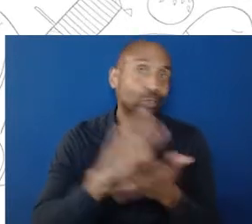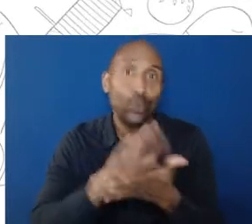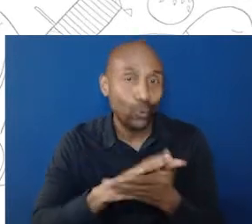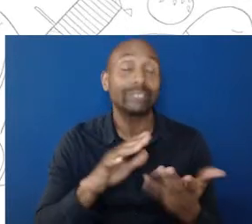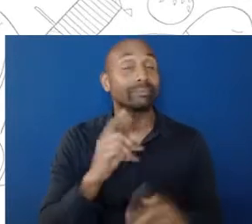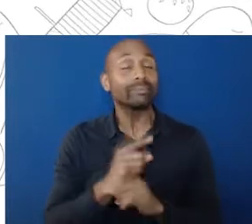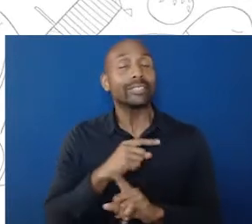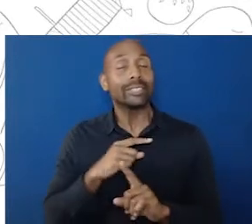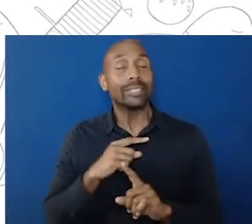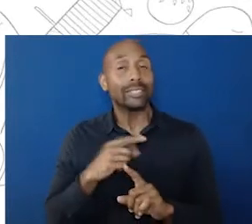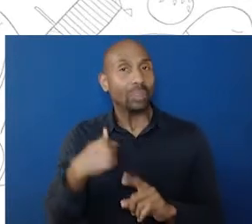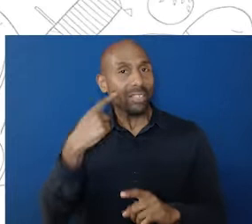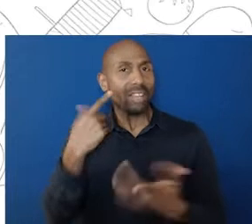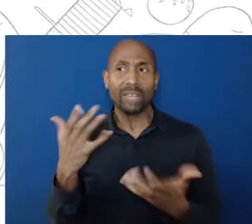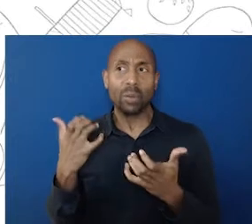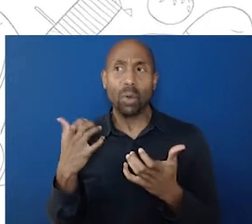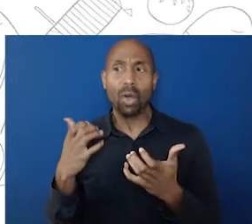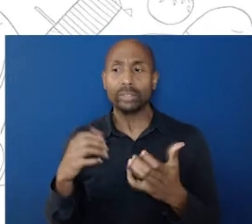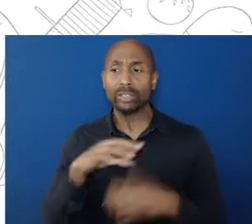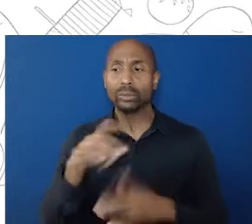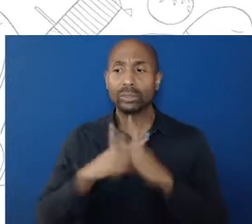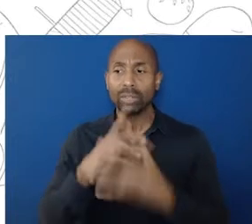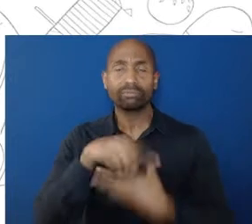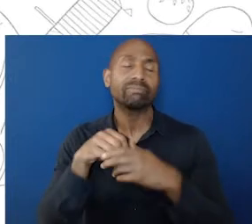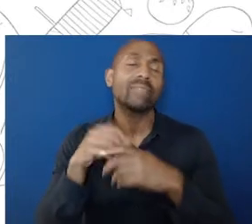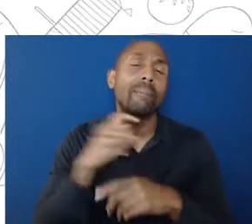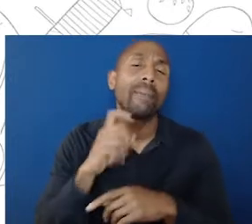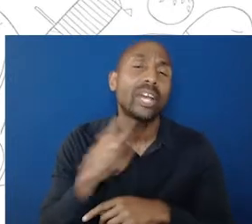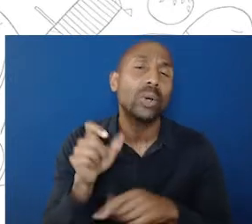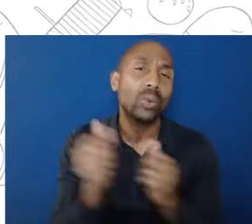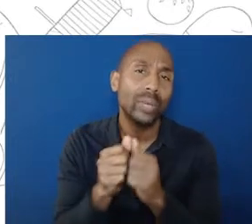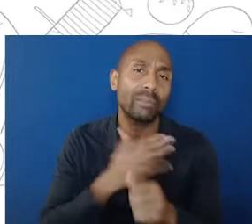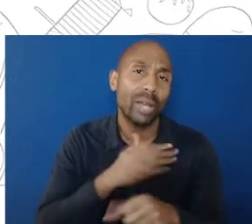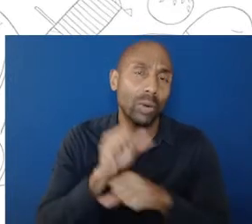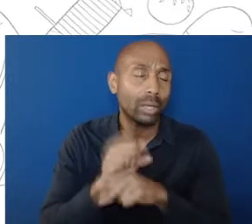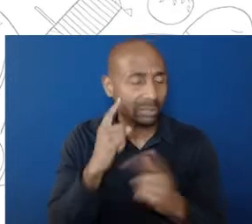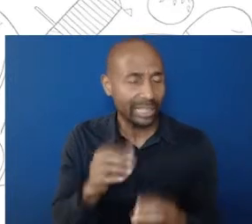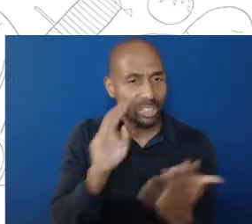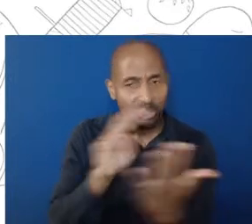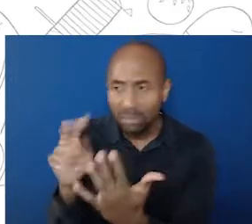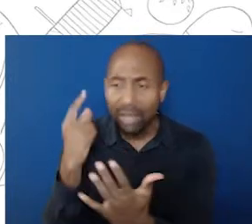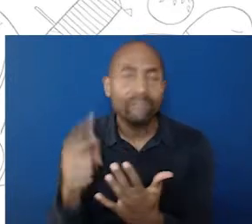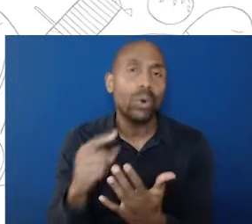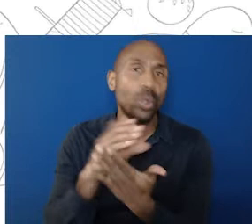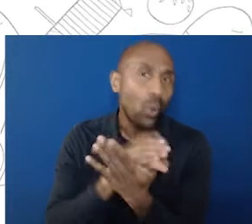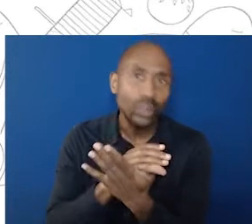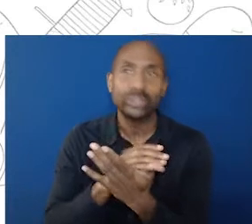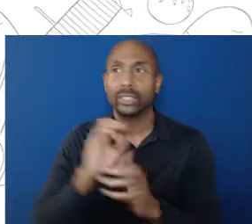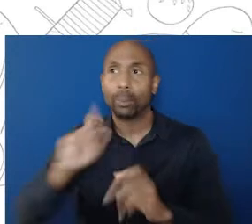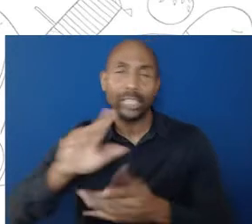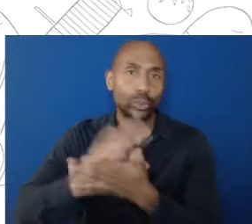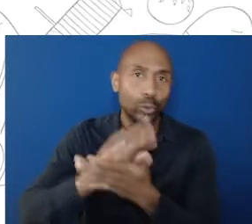looked for classes. I was gonna take, you know, maybe go back to school, and it was